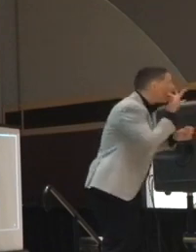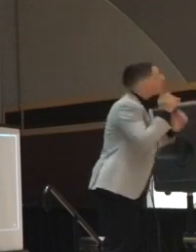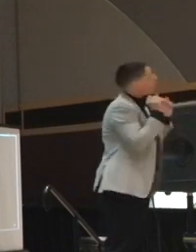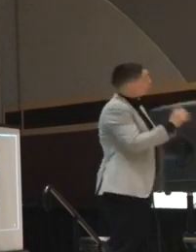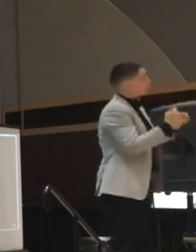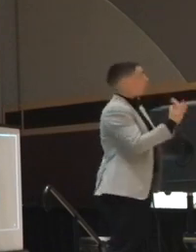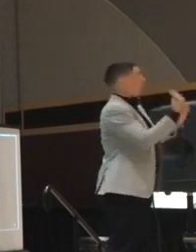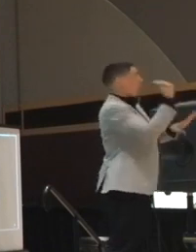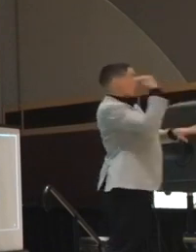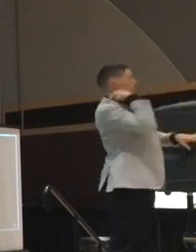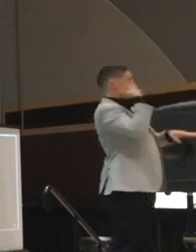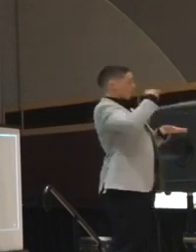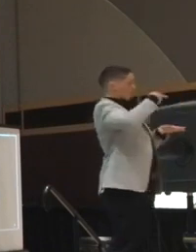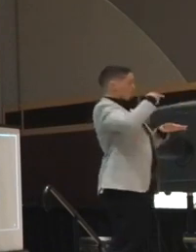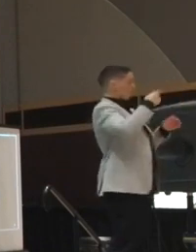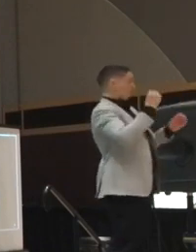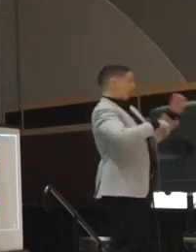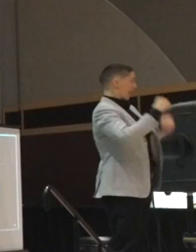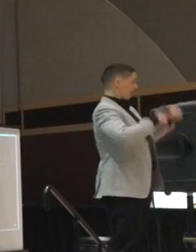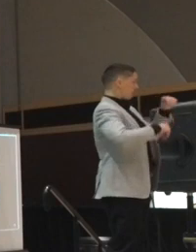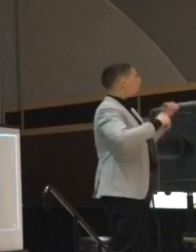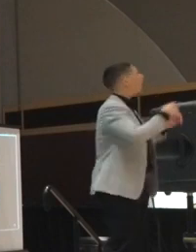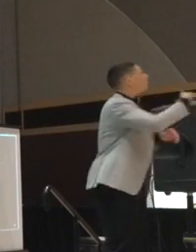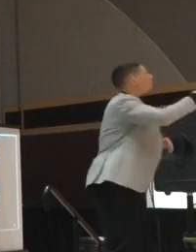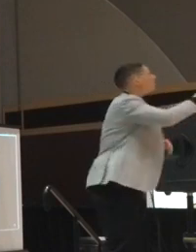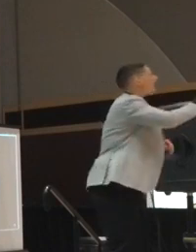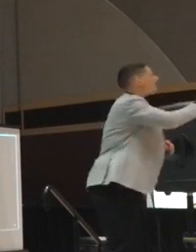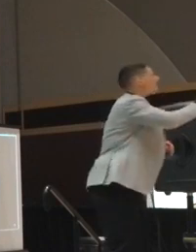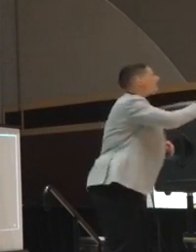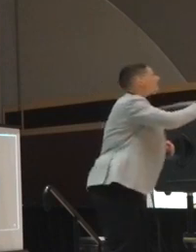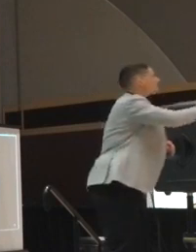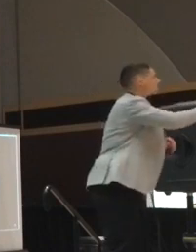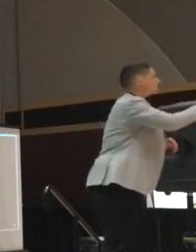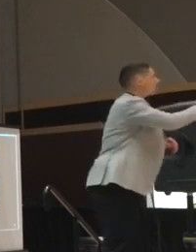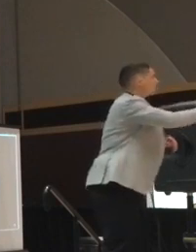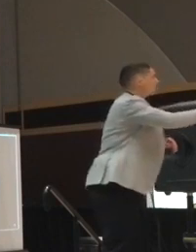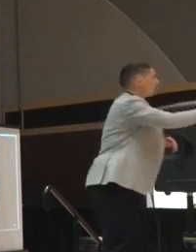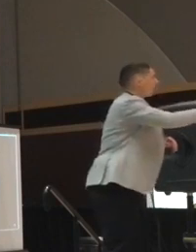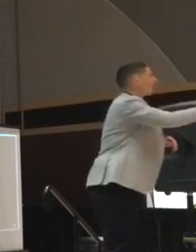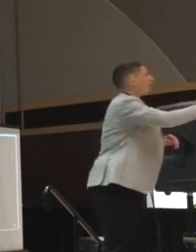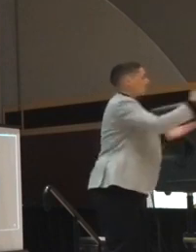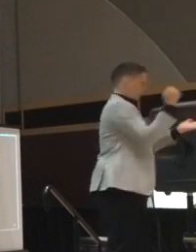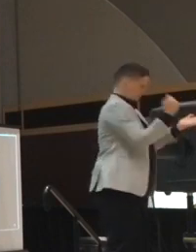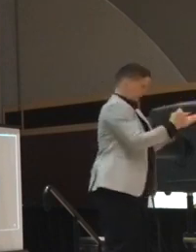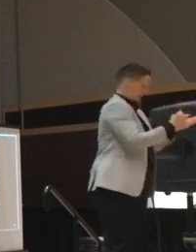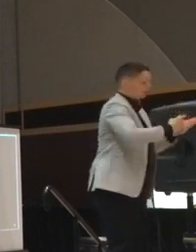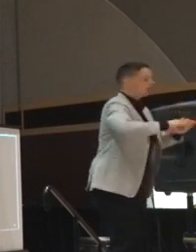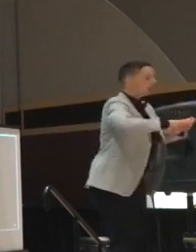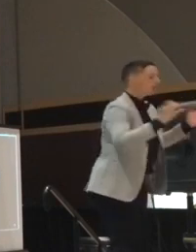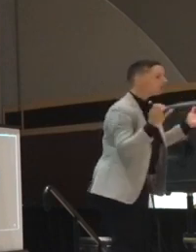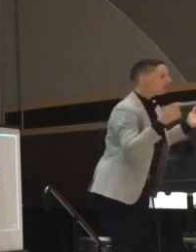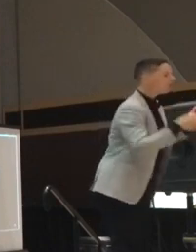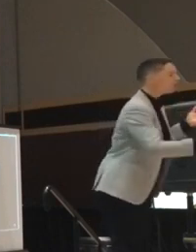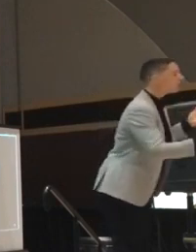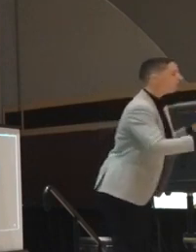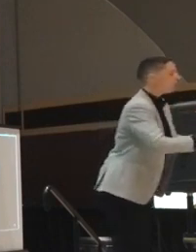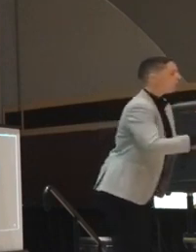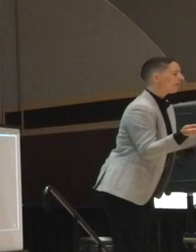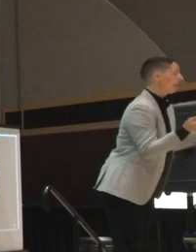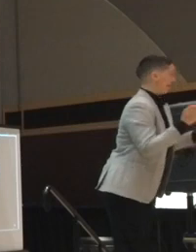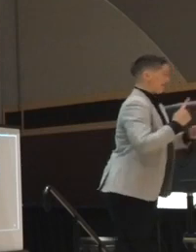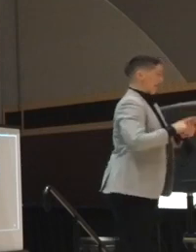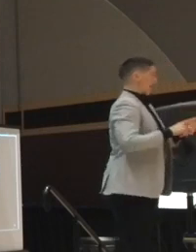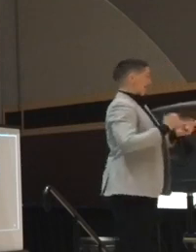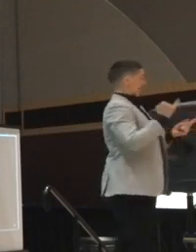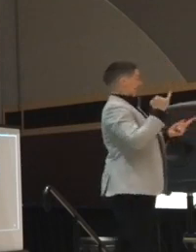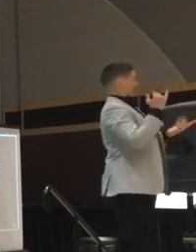database. They could possibly do that. Some would be patented, some of it wouldn't be. But losing know-how is a really